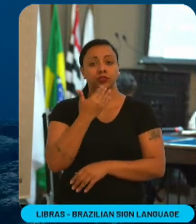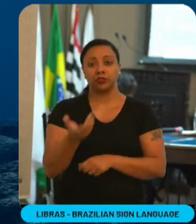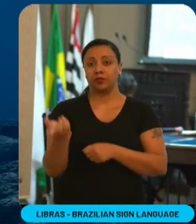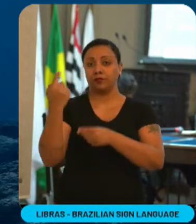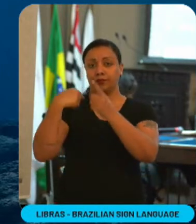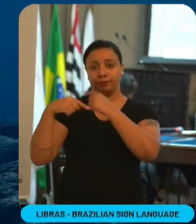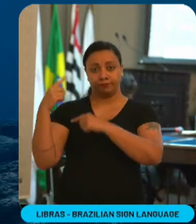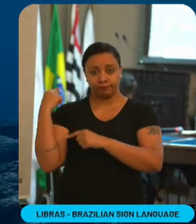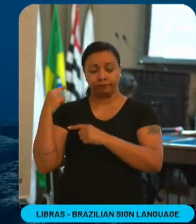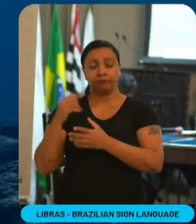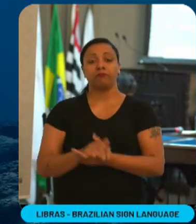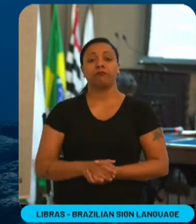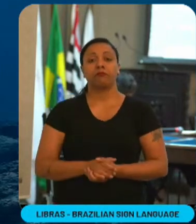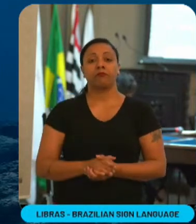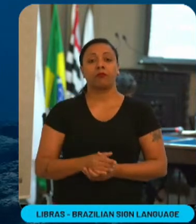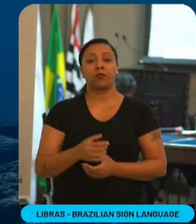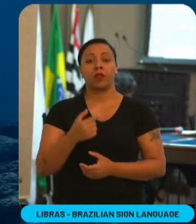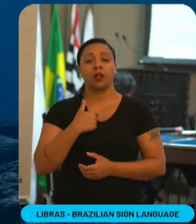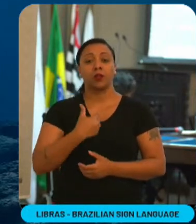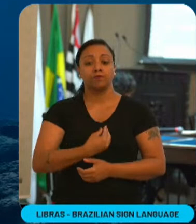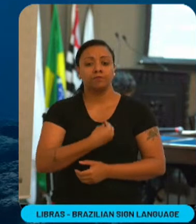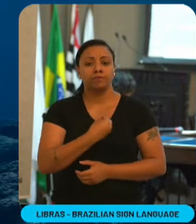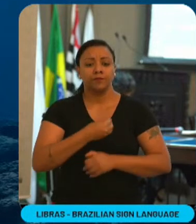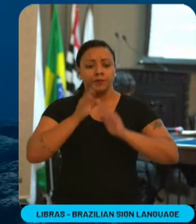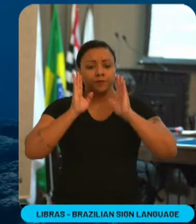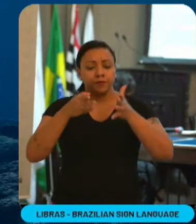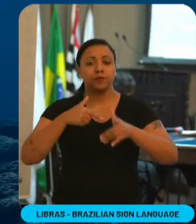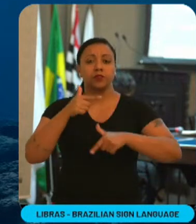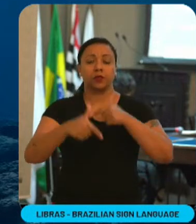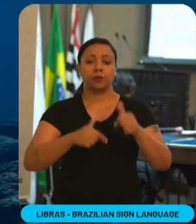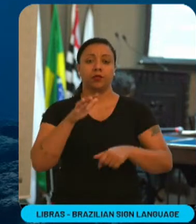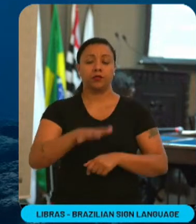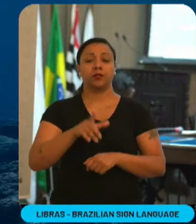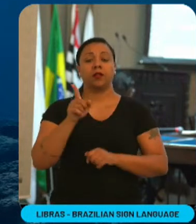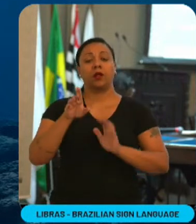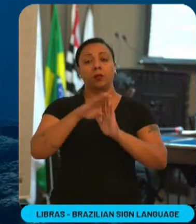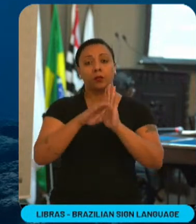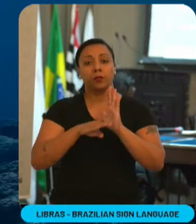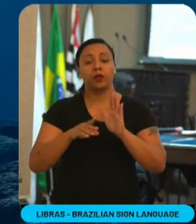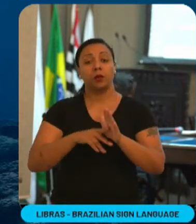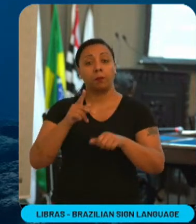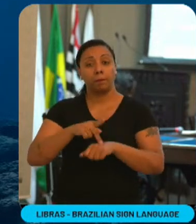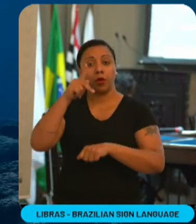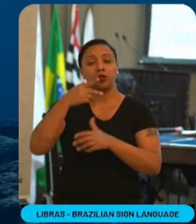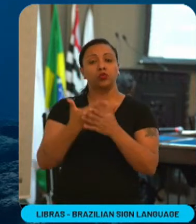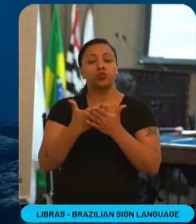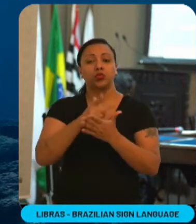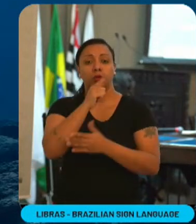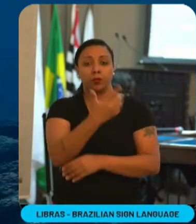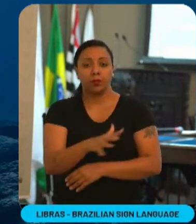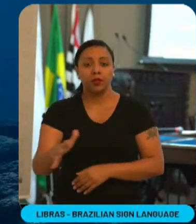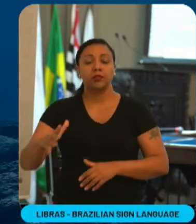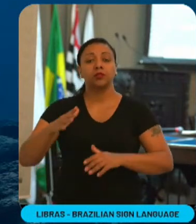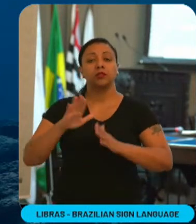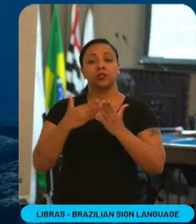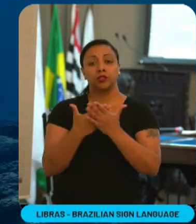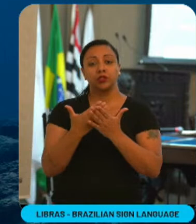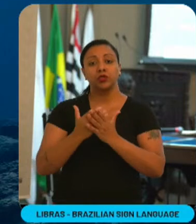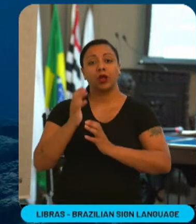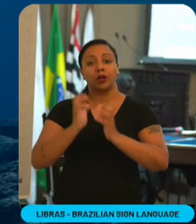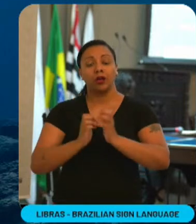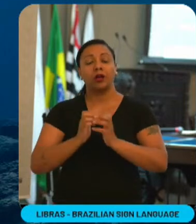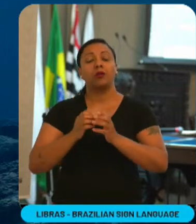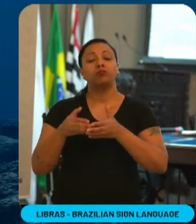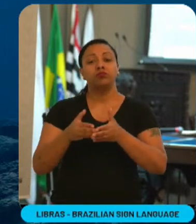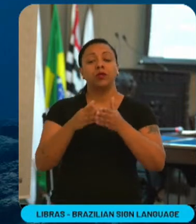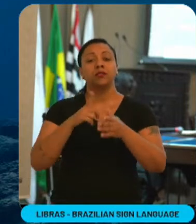uh, the word blue and ocean. You know, I breathe this in the post graduation